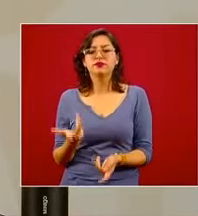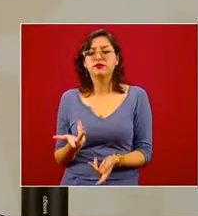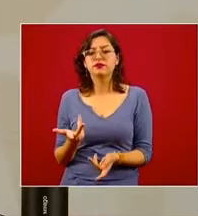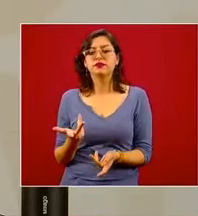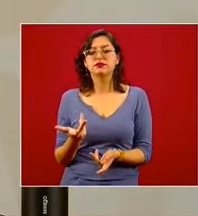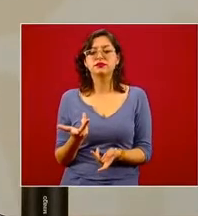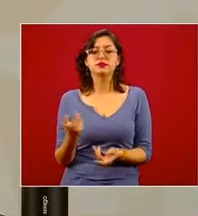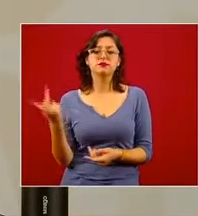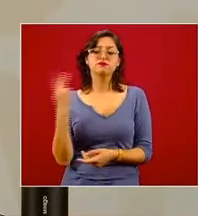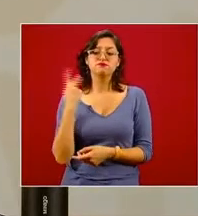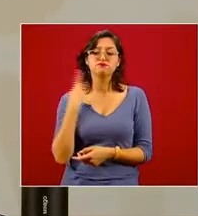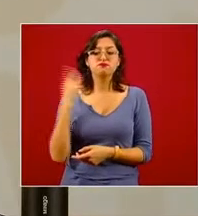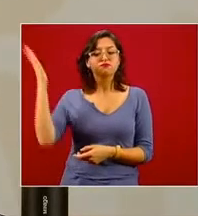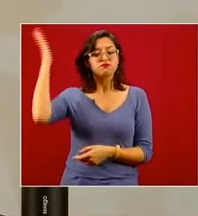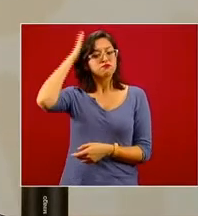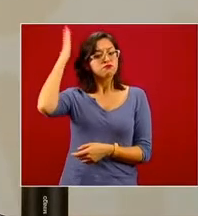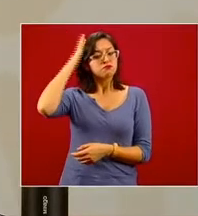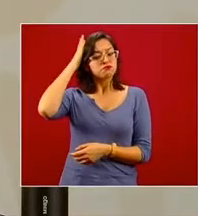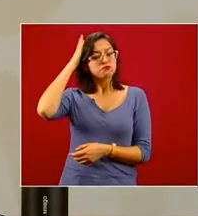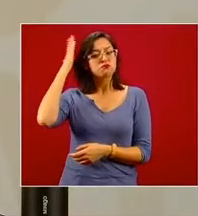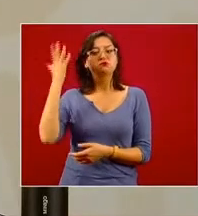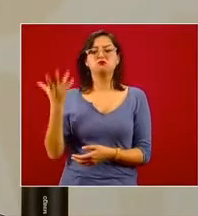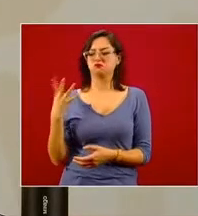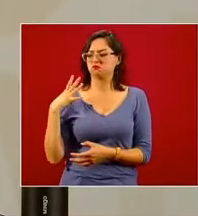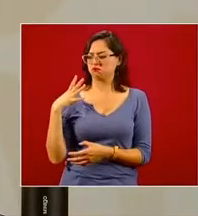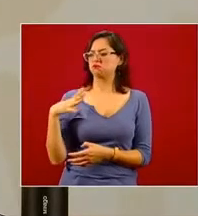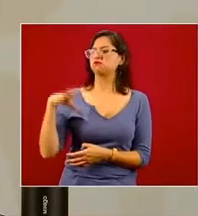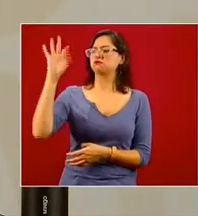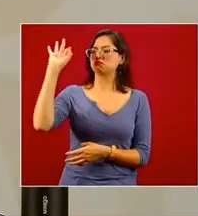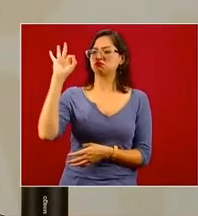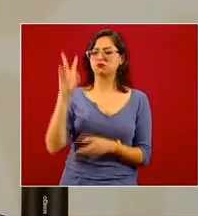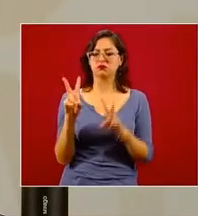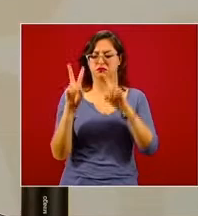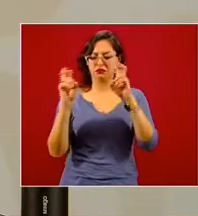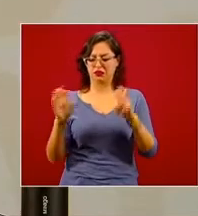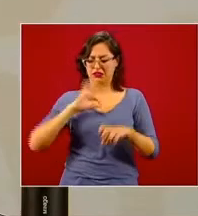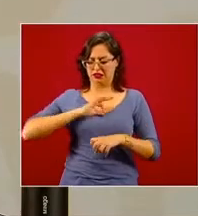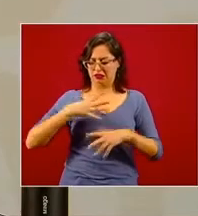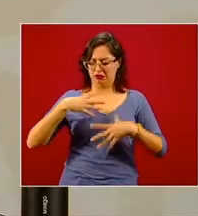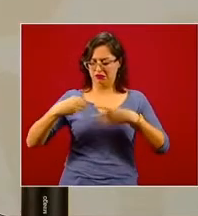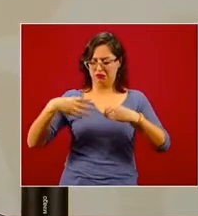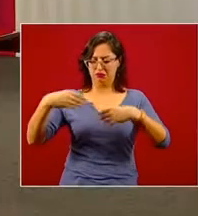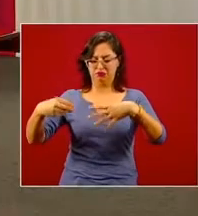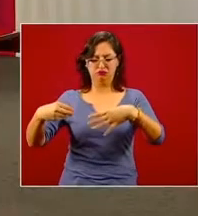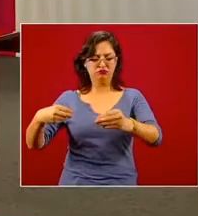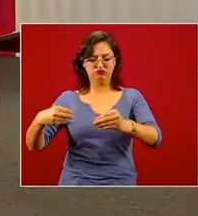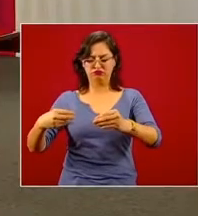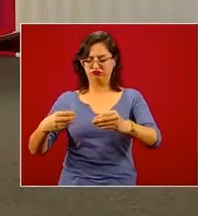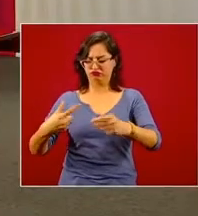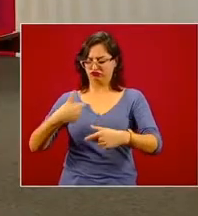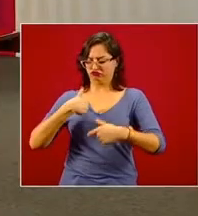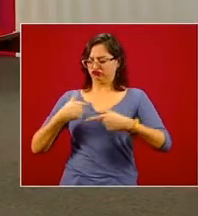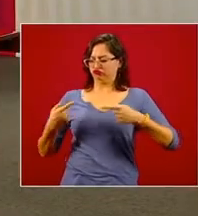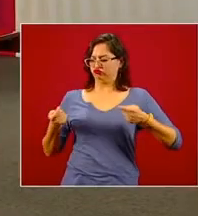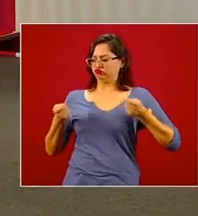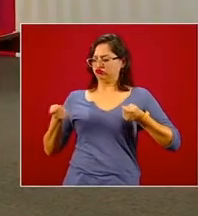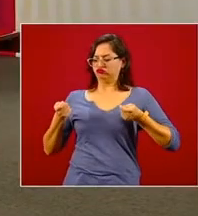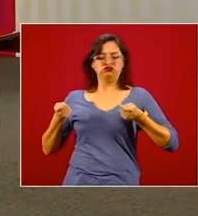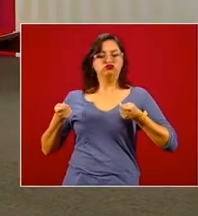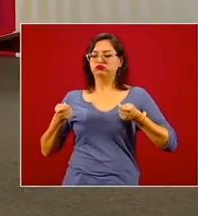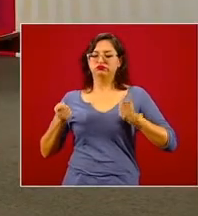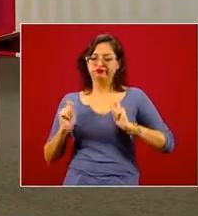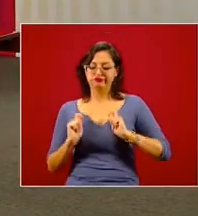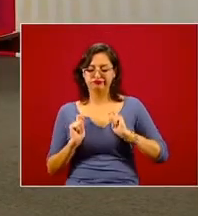I won't name specifically. It has to do with the political leadership of the